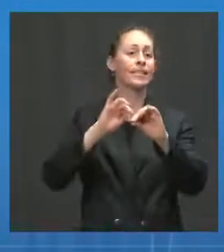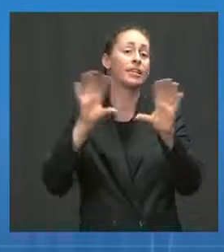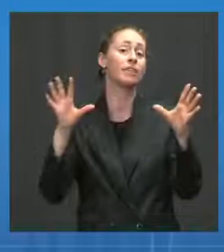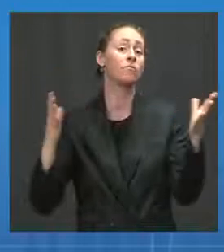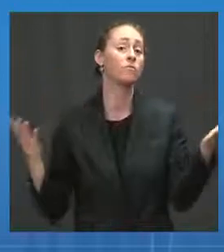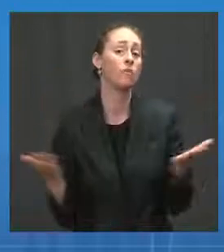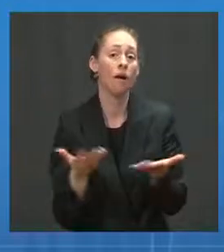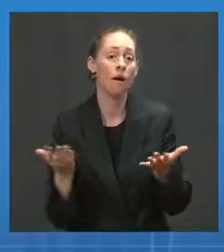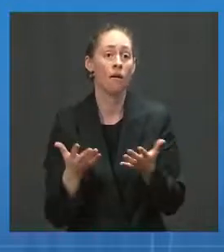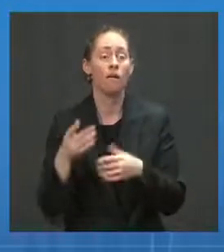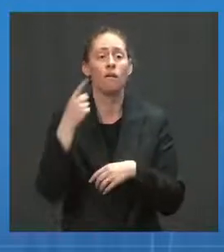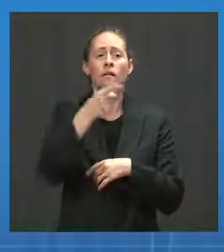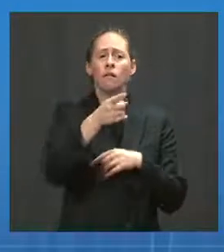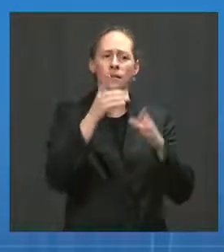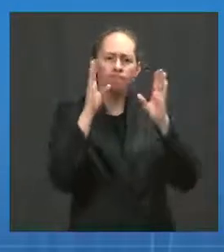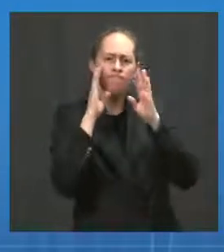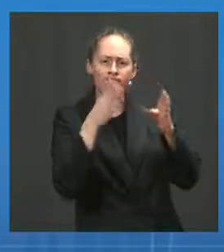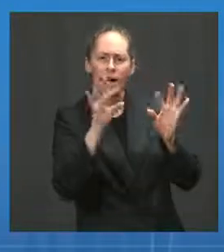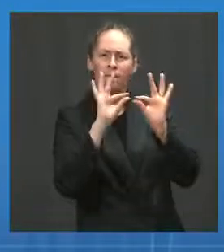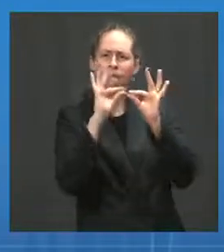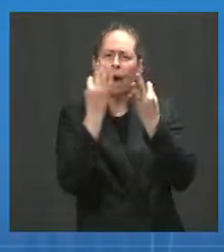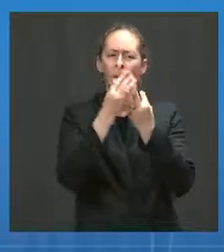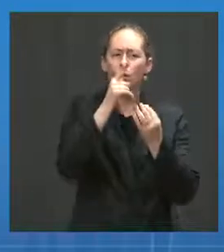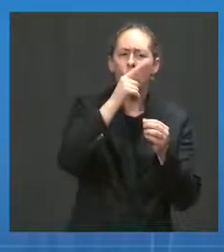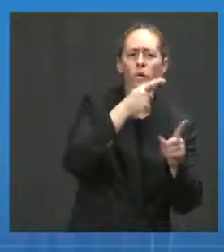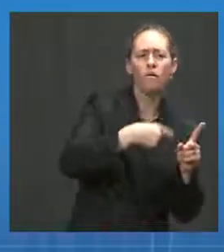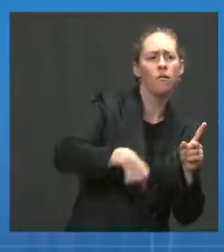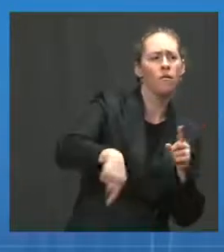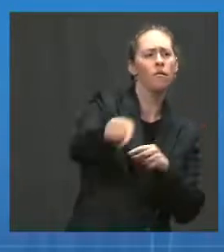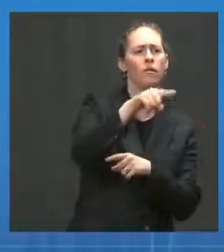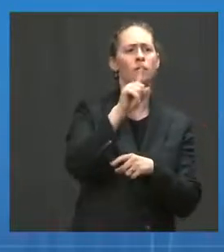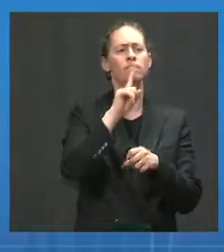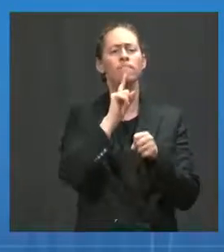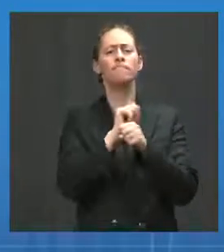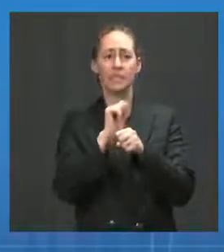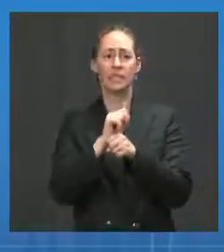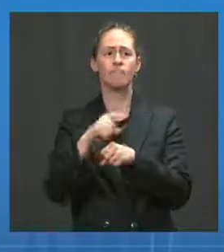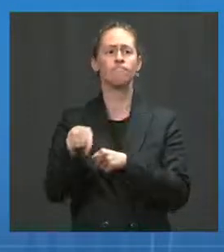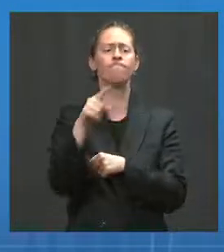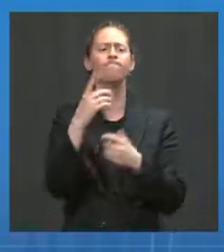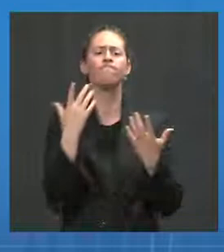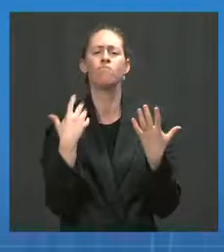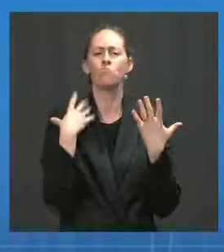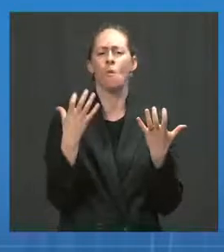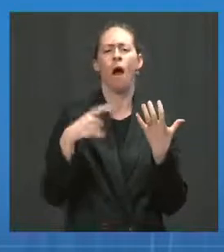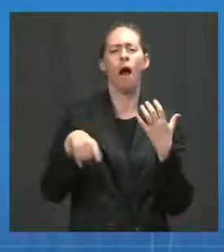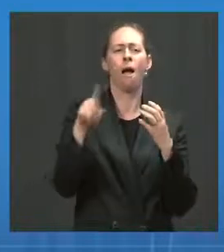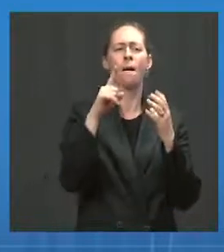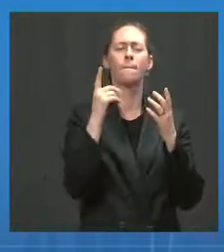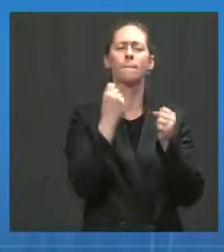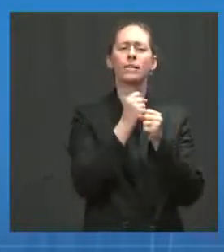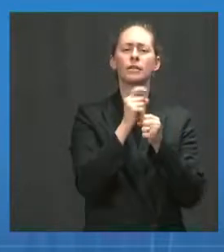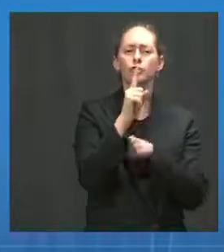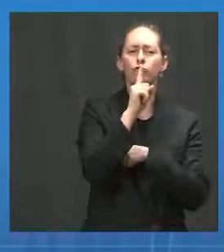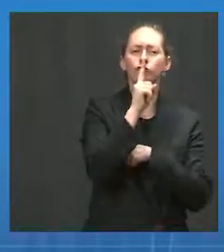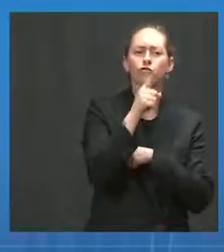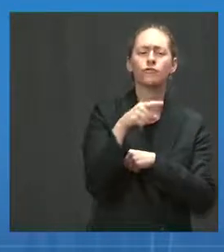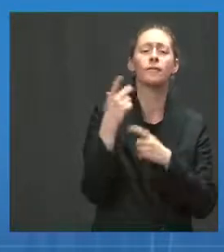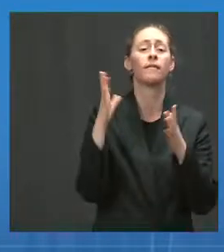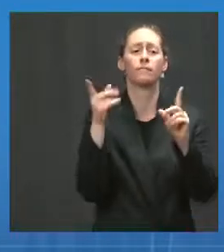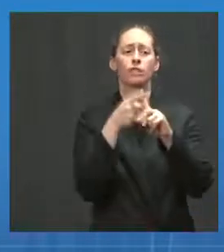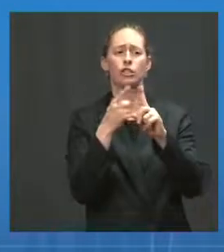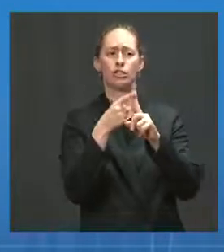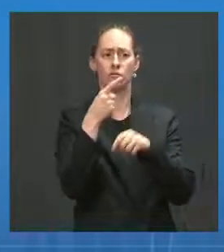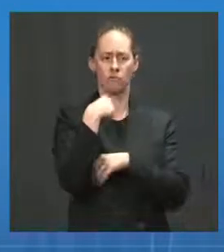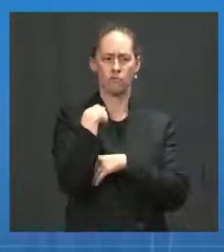families. We're asking people to raise their bar for sharing health information by checking sources before they share information to ensure it's